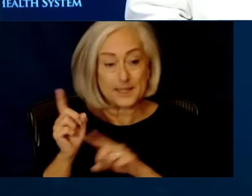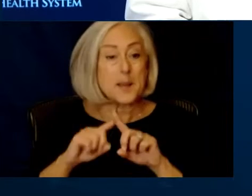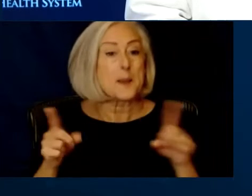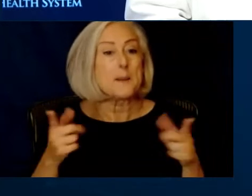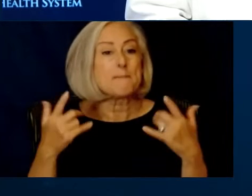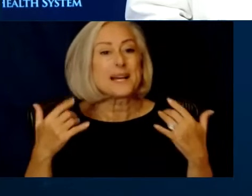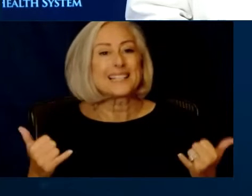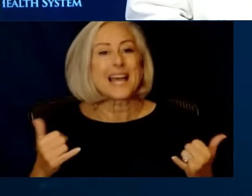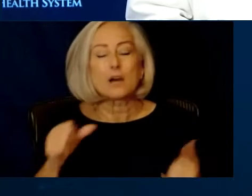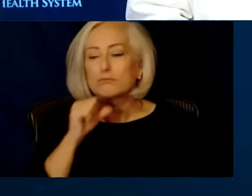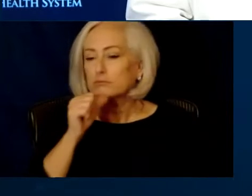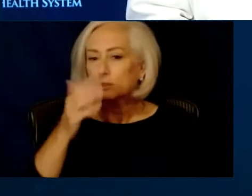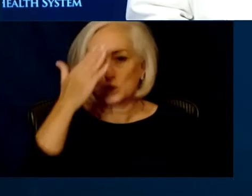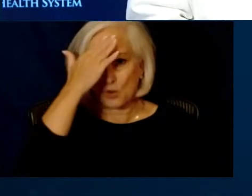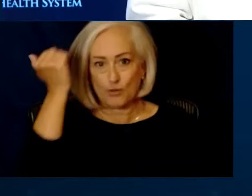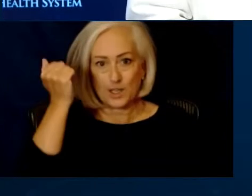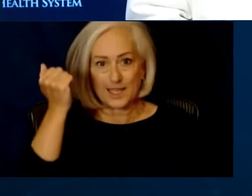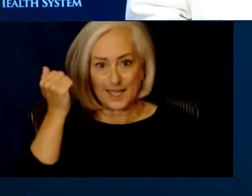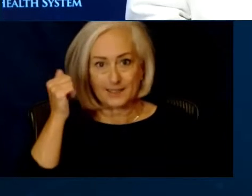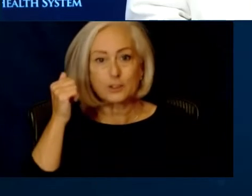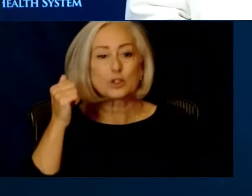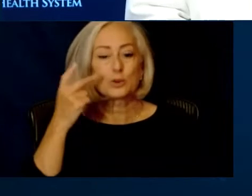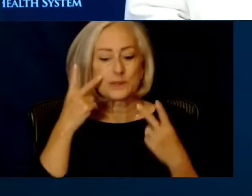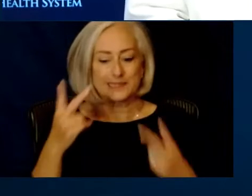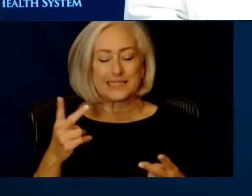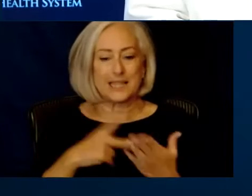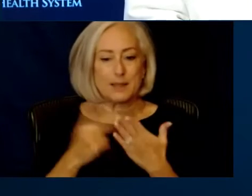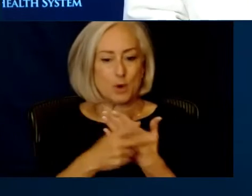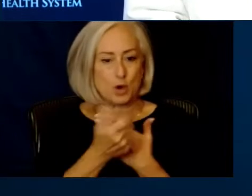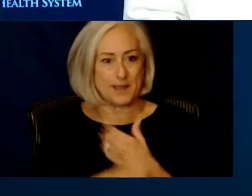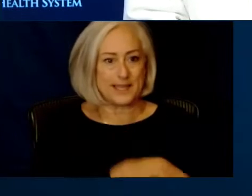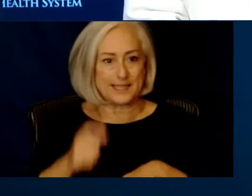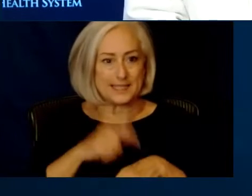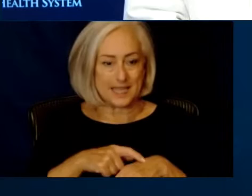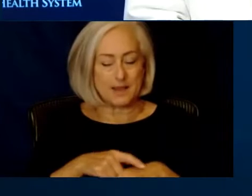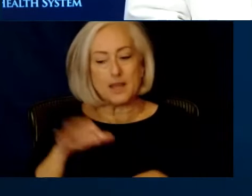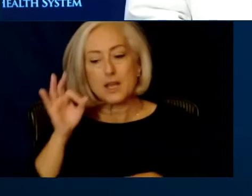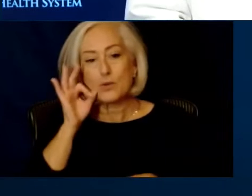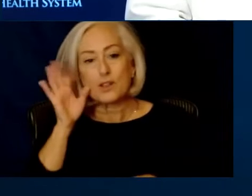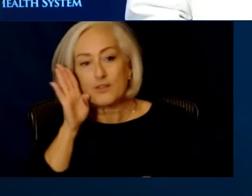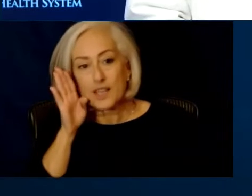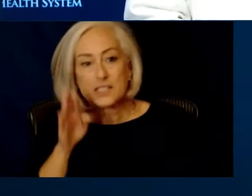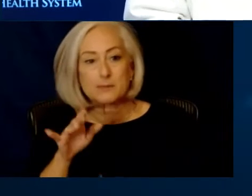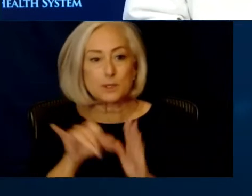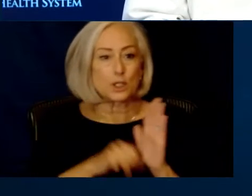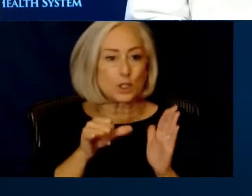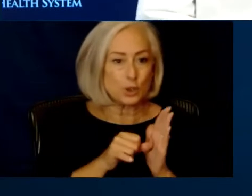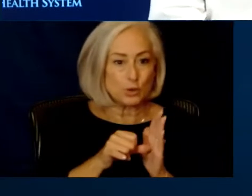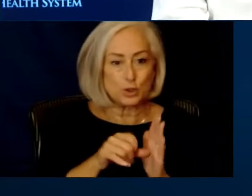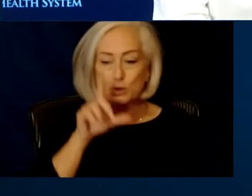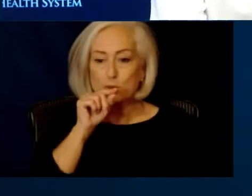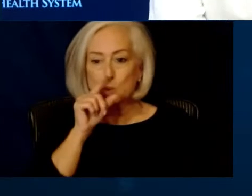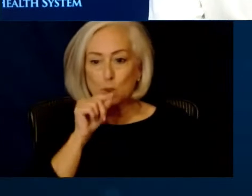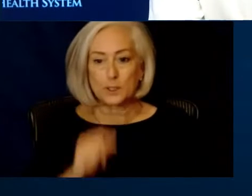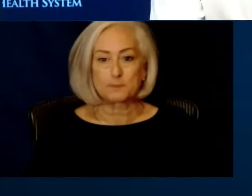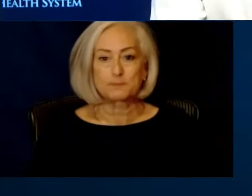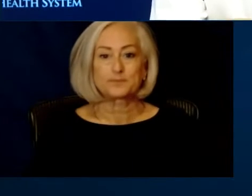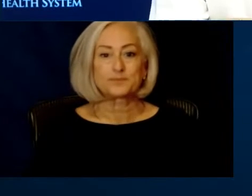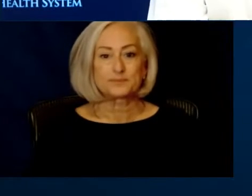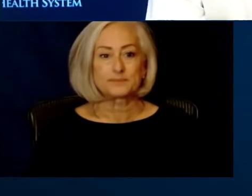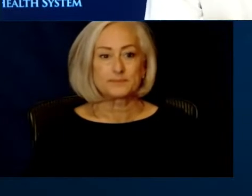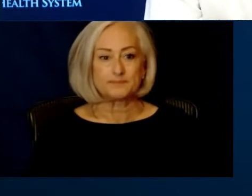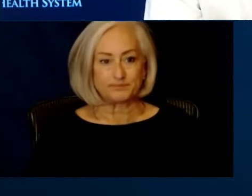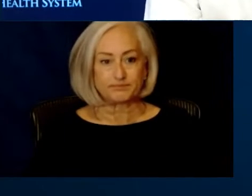don't forget to catch our programs anytime by logging onto Facebook, YouTube, and Twitter. a